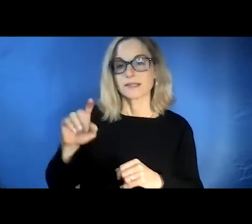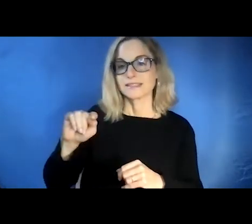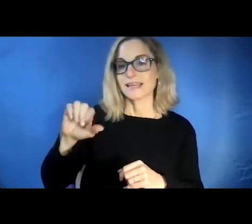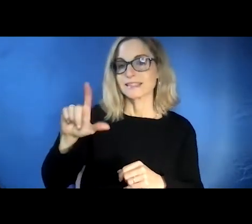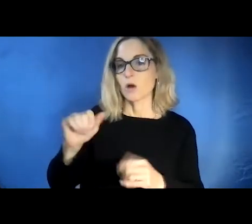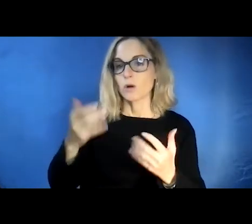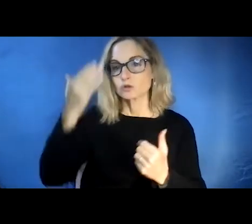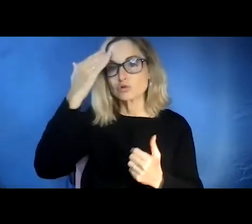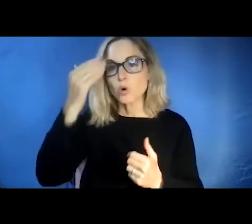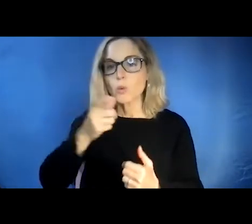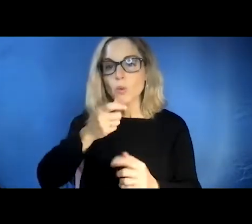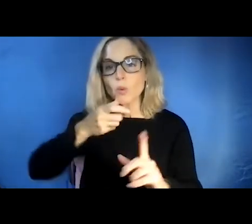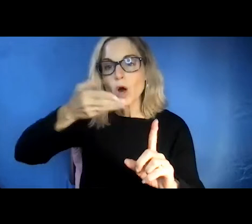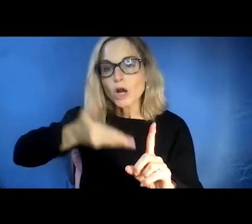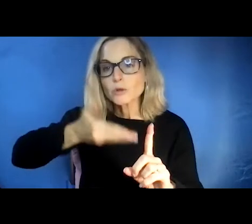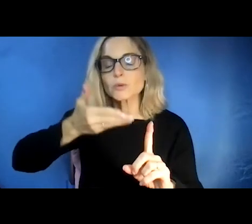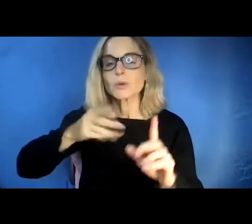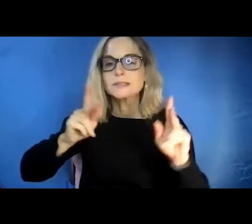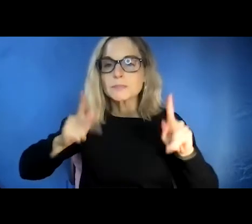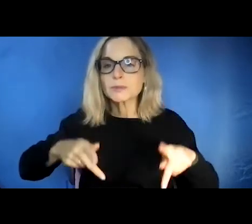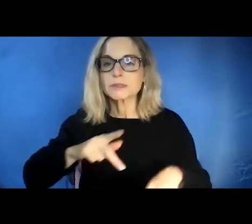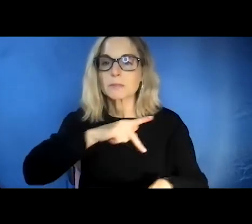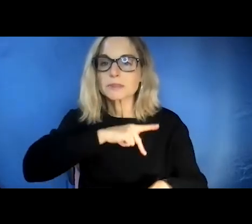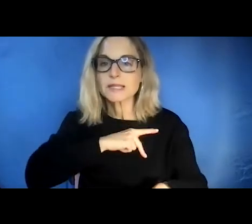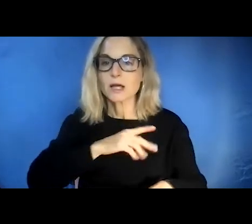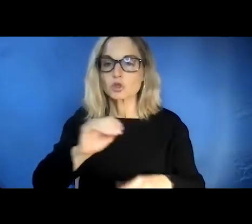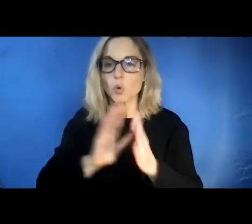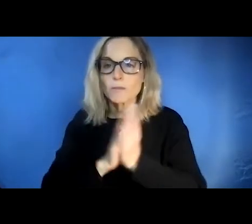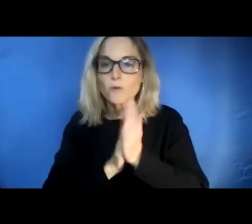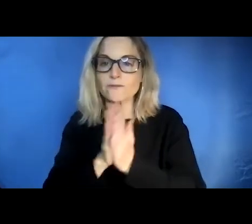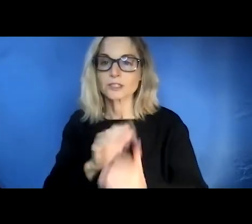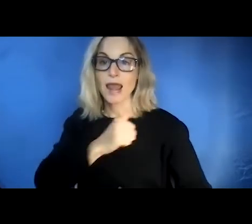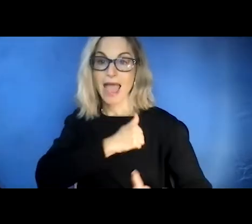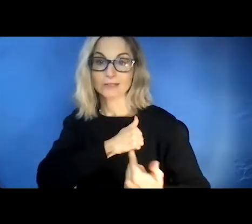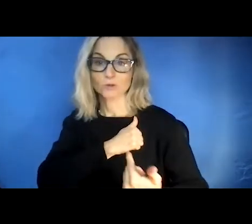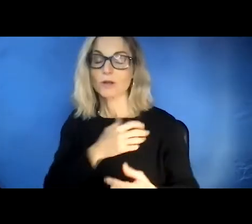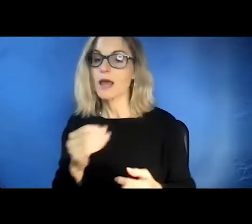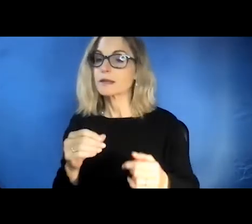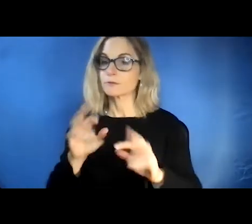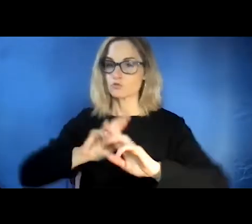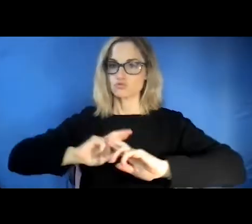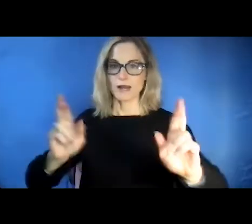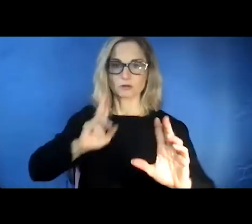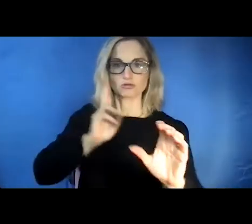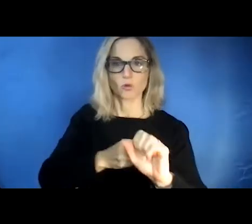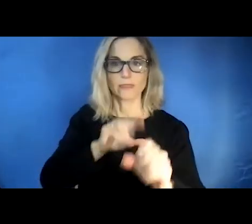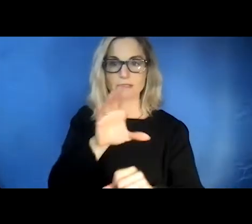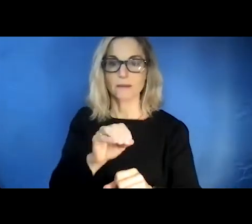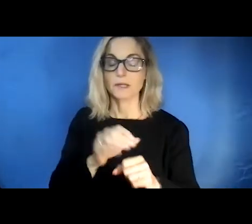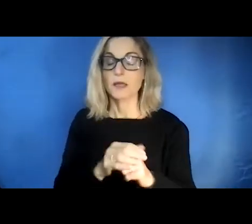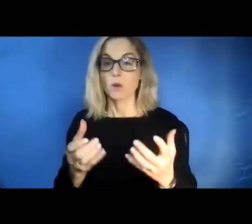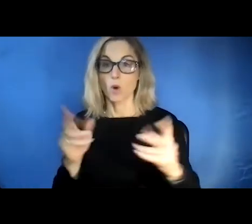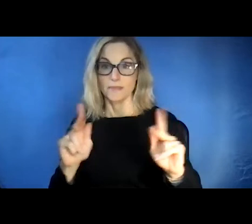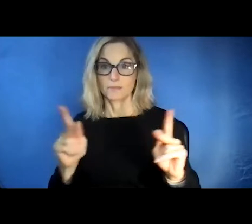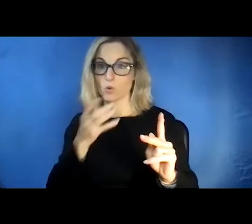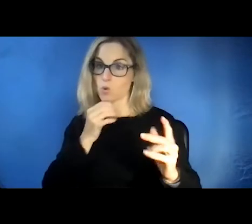your work ethic is, if you're ambitious, if you're ready to work for a company like this. As they said in the video, they want people who are ready to change